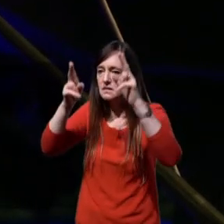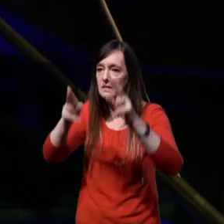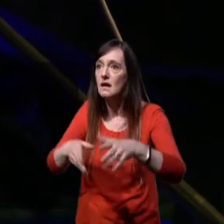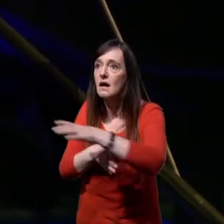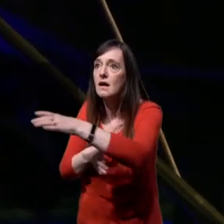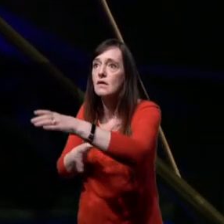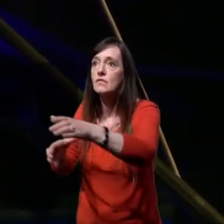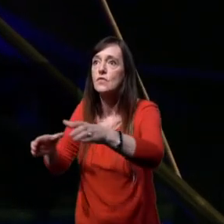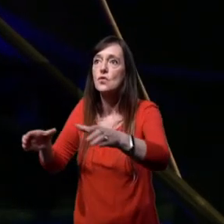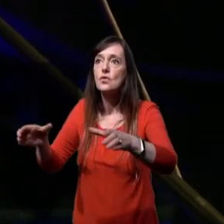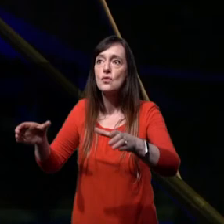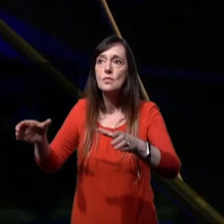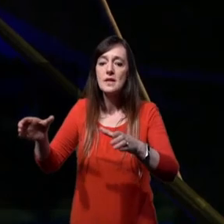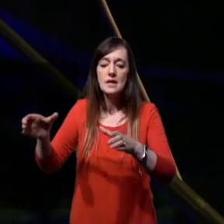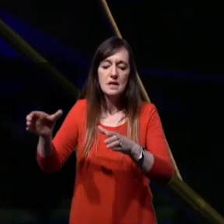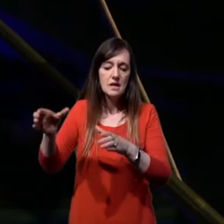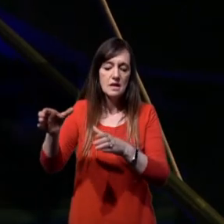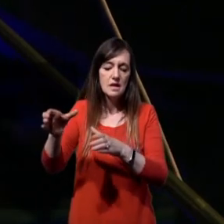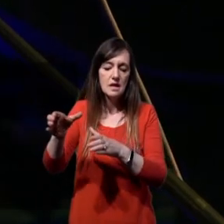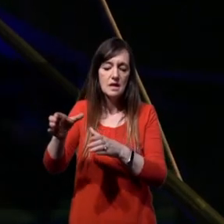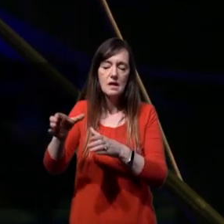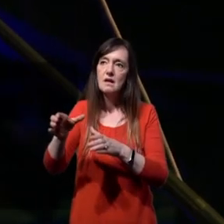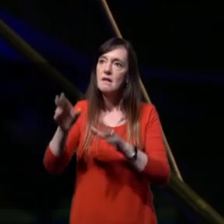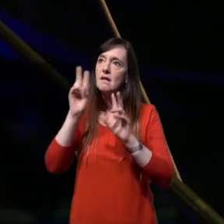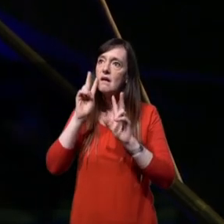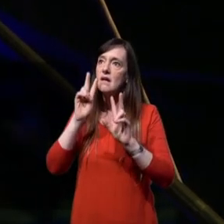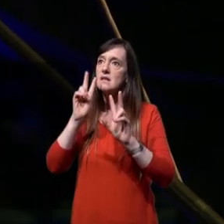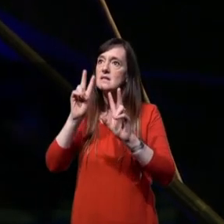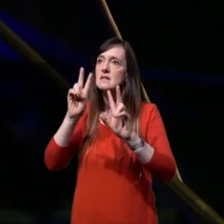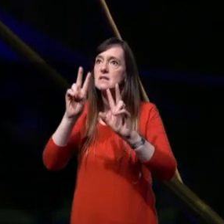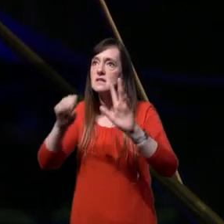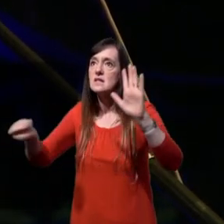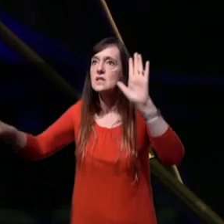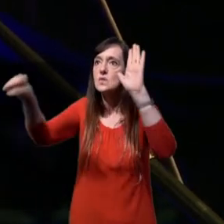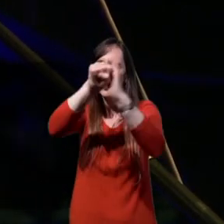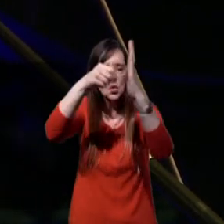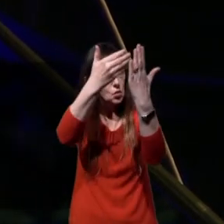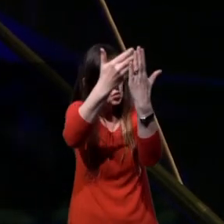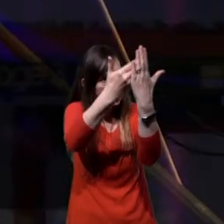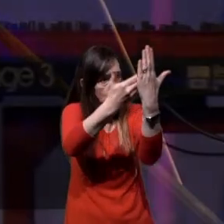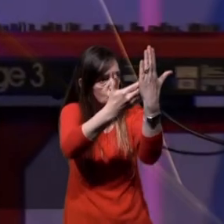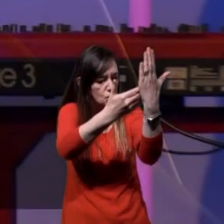went and died for me. I see His